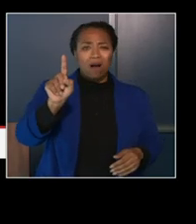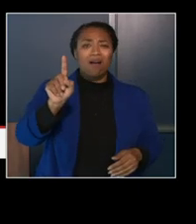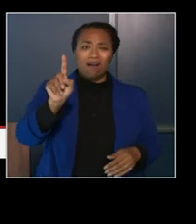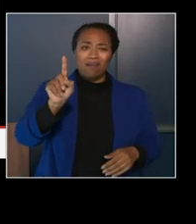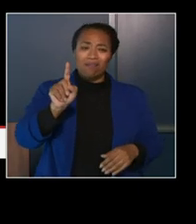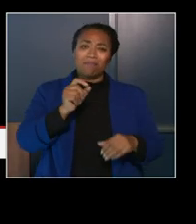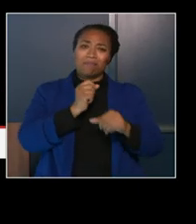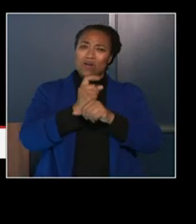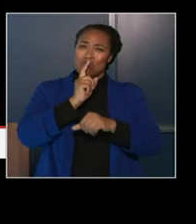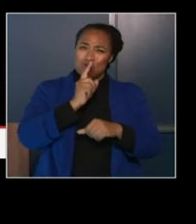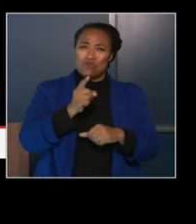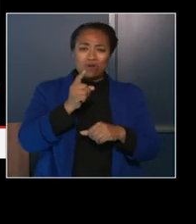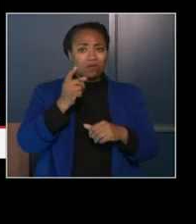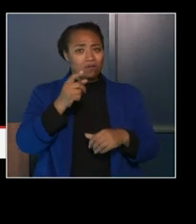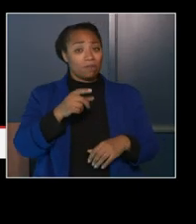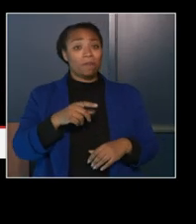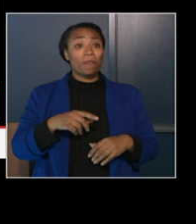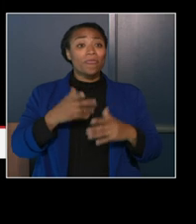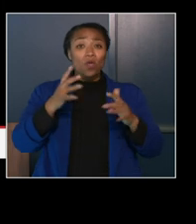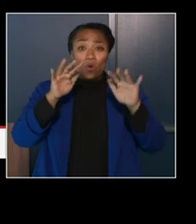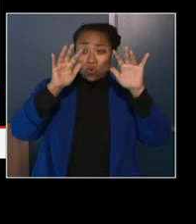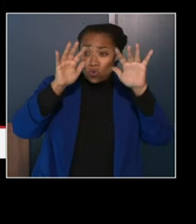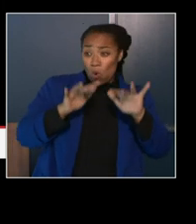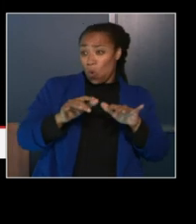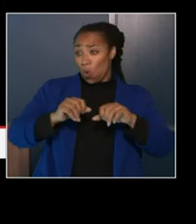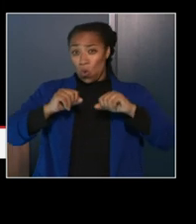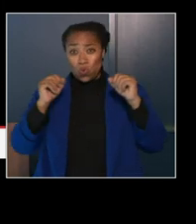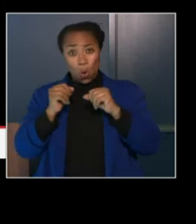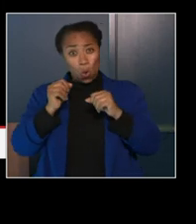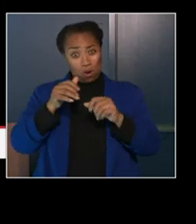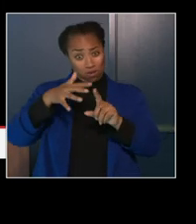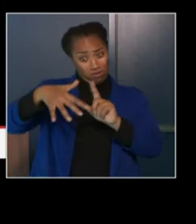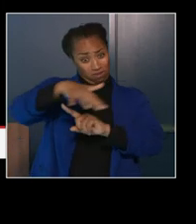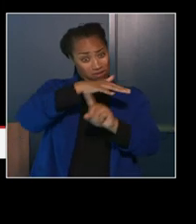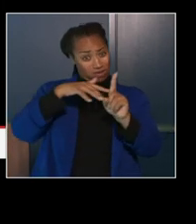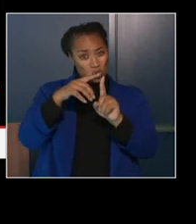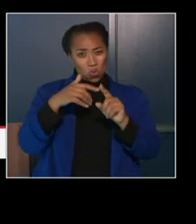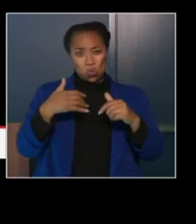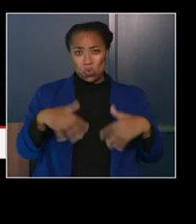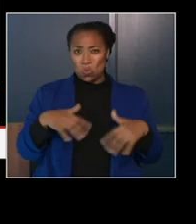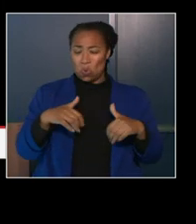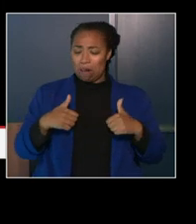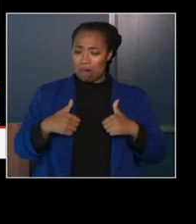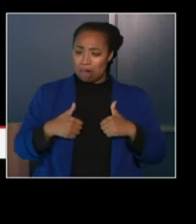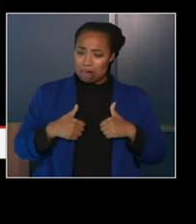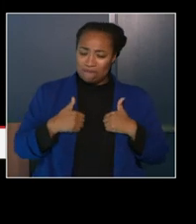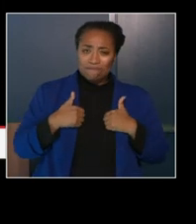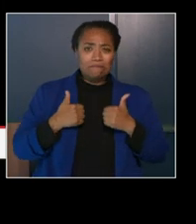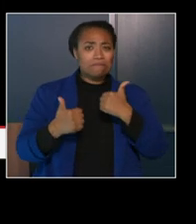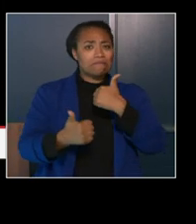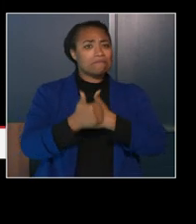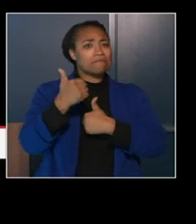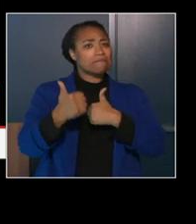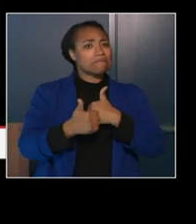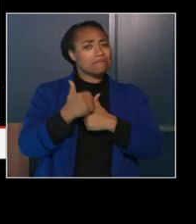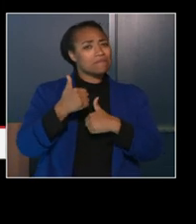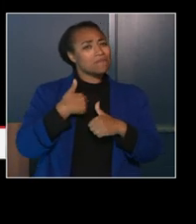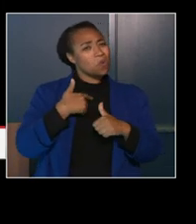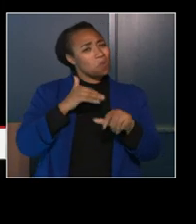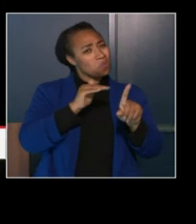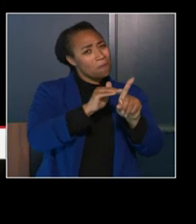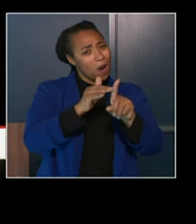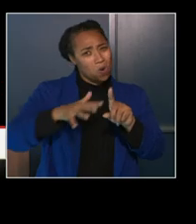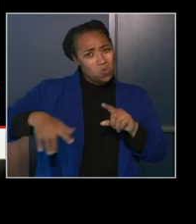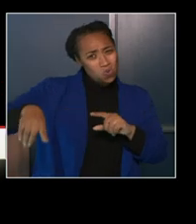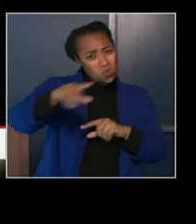these are life-threatening conditions. Residents are reminded that you can call the shelter hotline by dialing 311